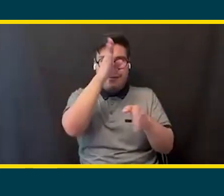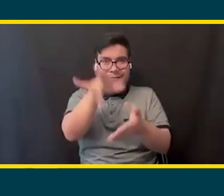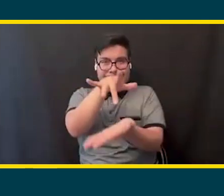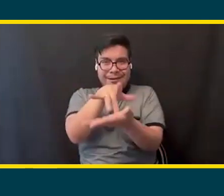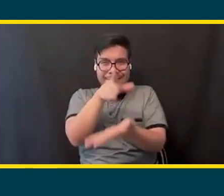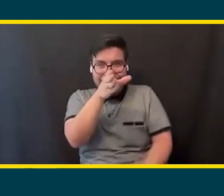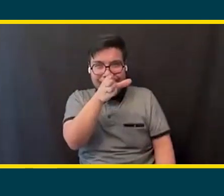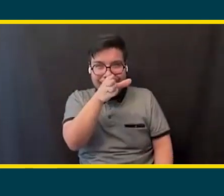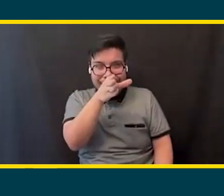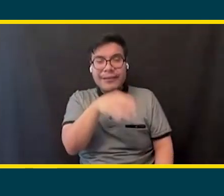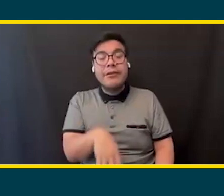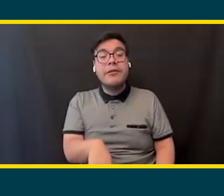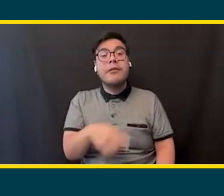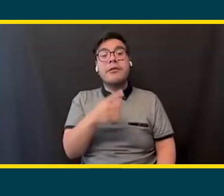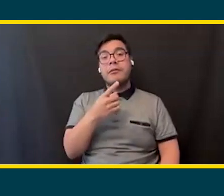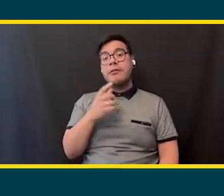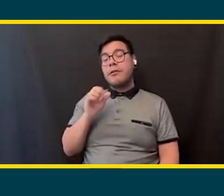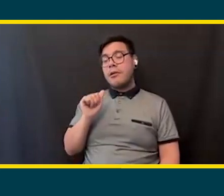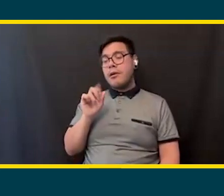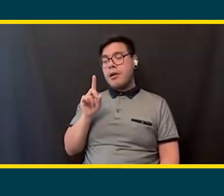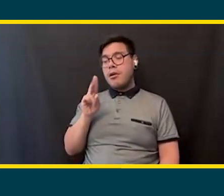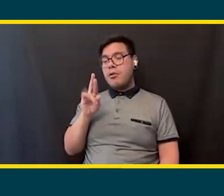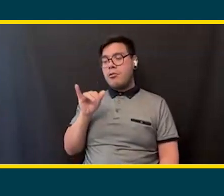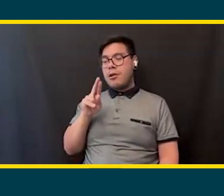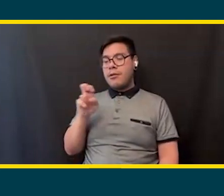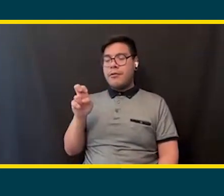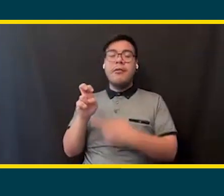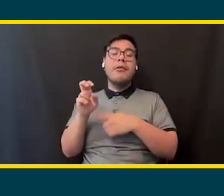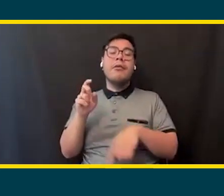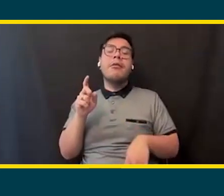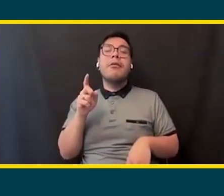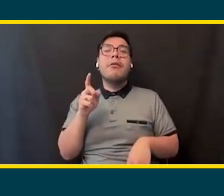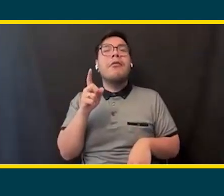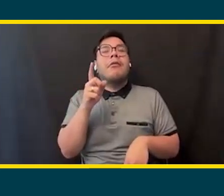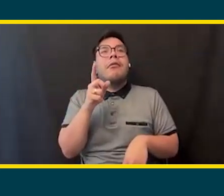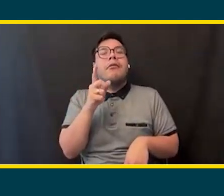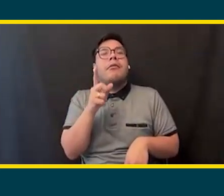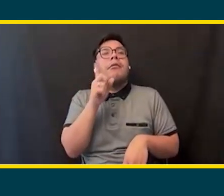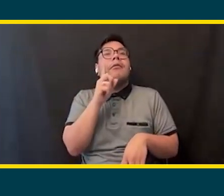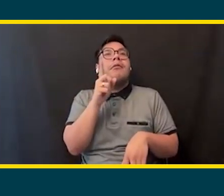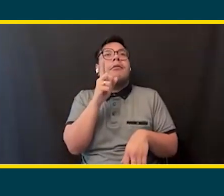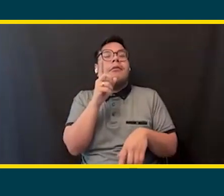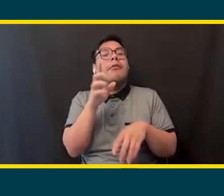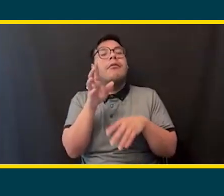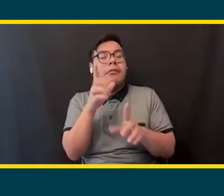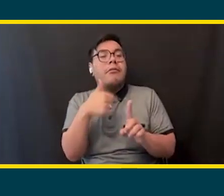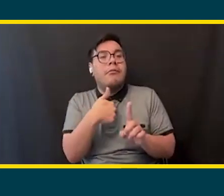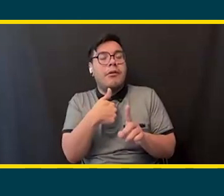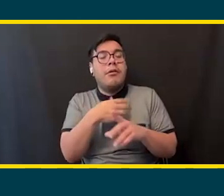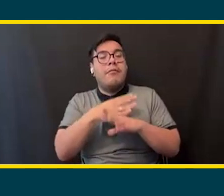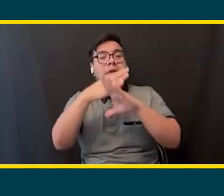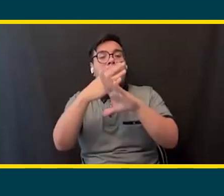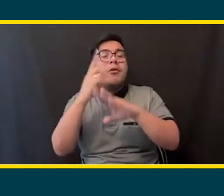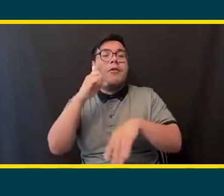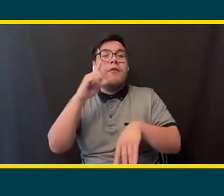I think, like, kind of going off this, a barrier for me accessing trans